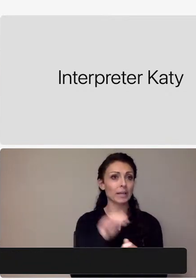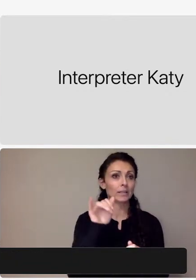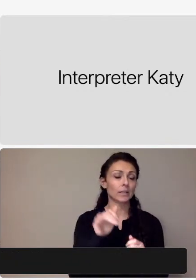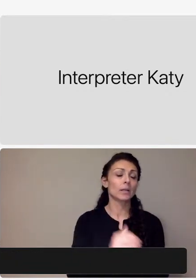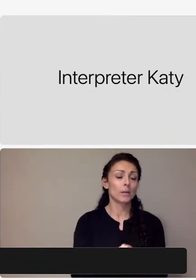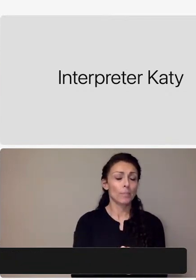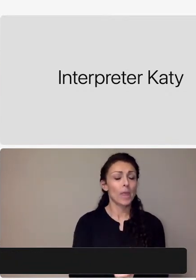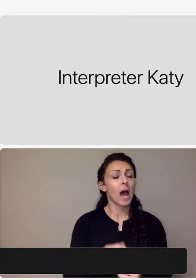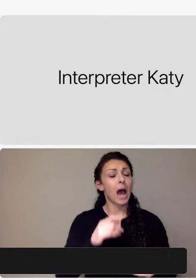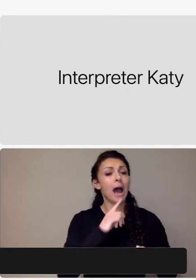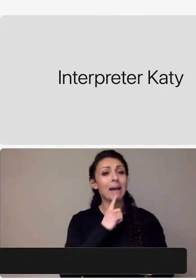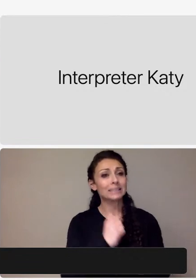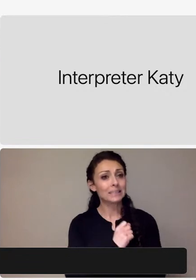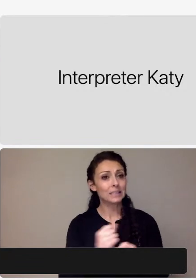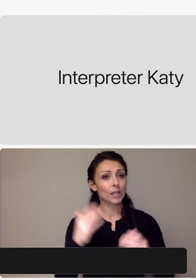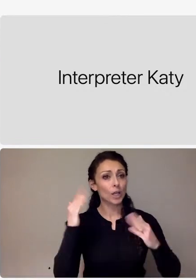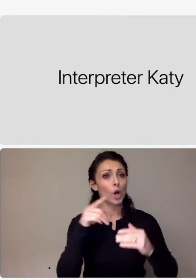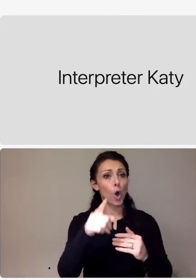proud